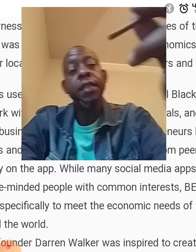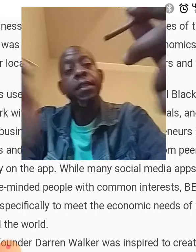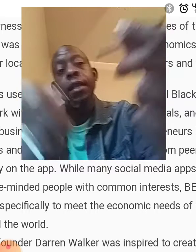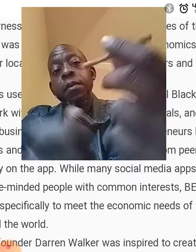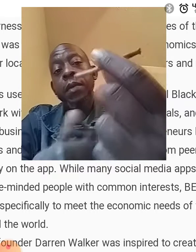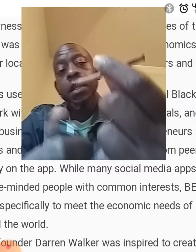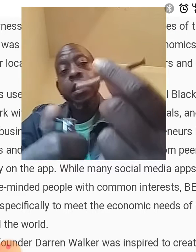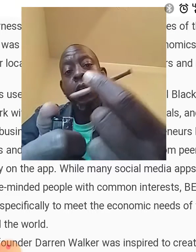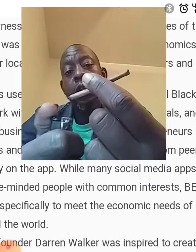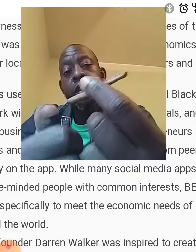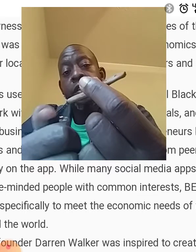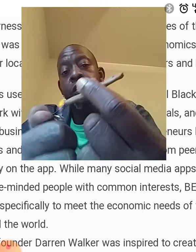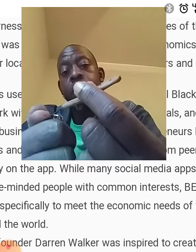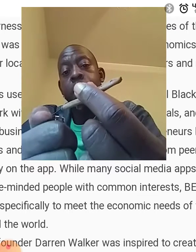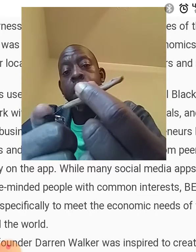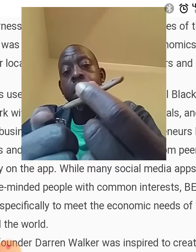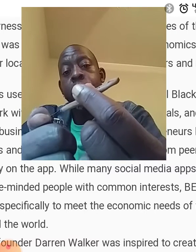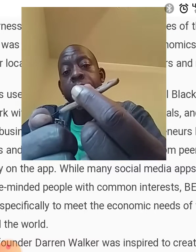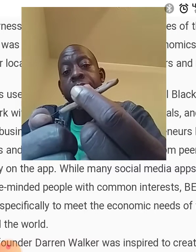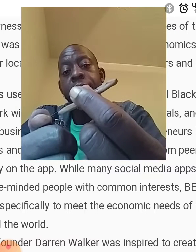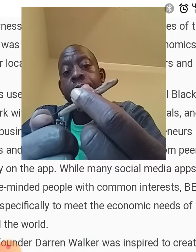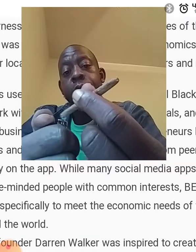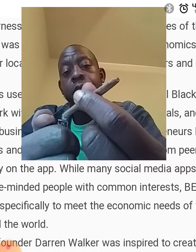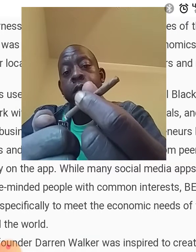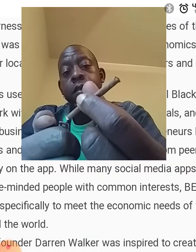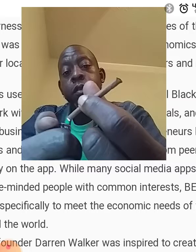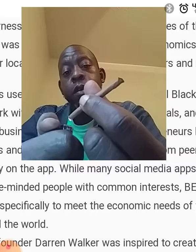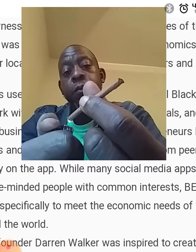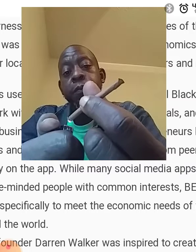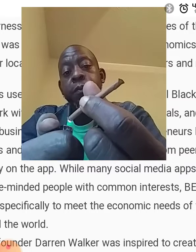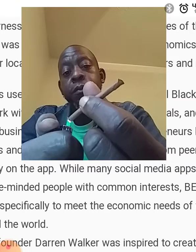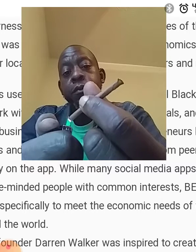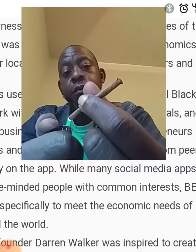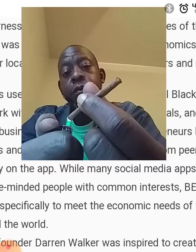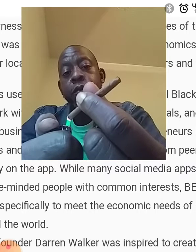with just that little bit of the story right there, we see that, you know,